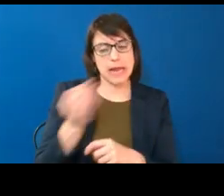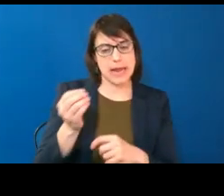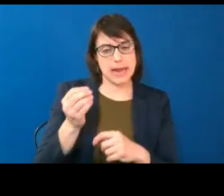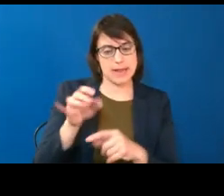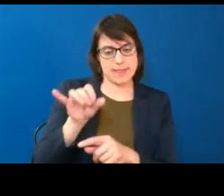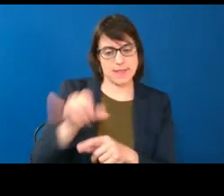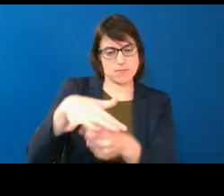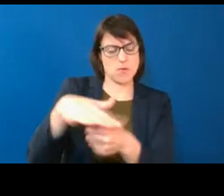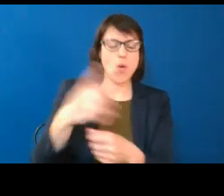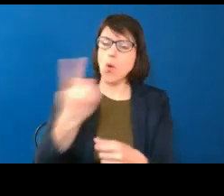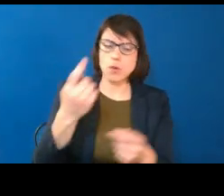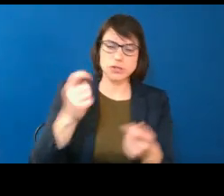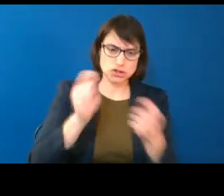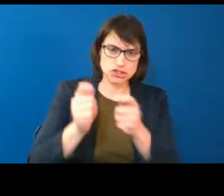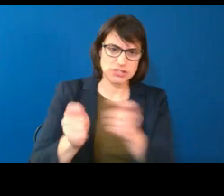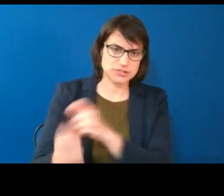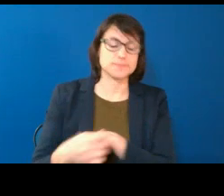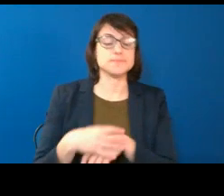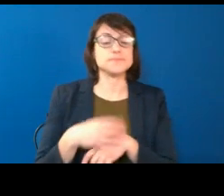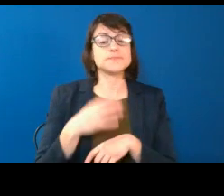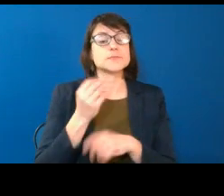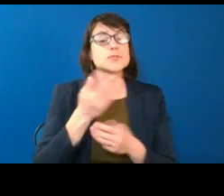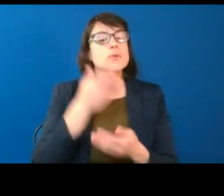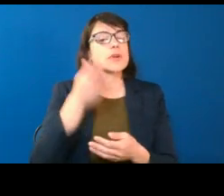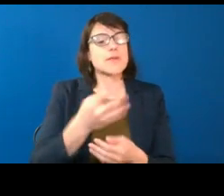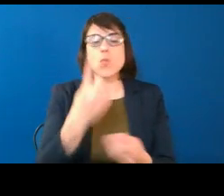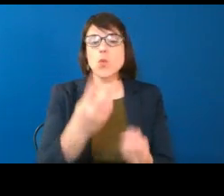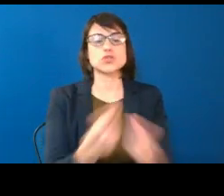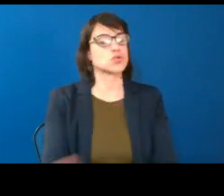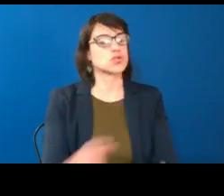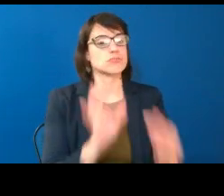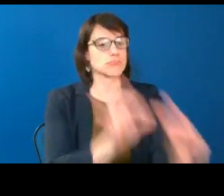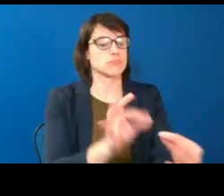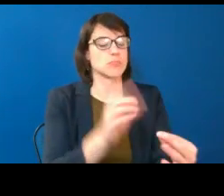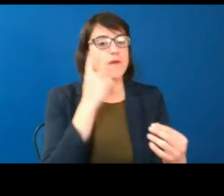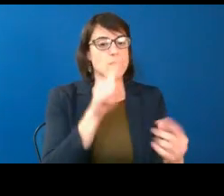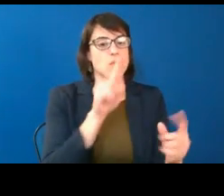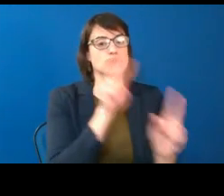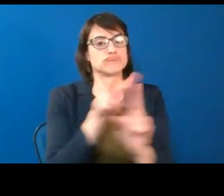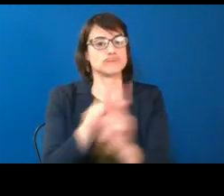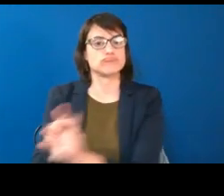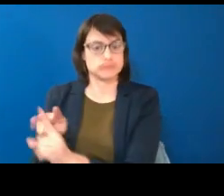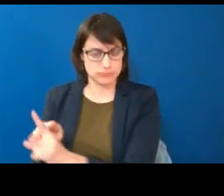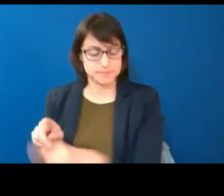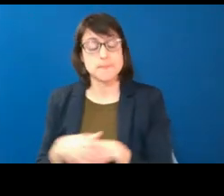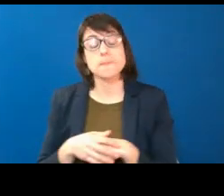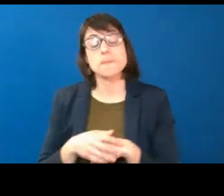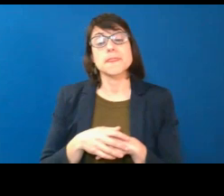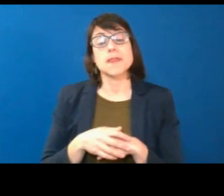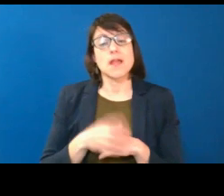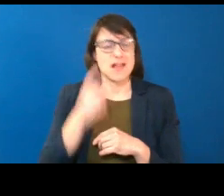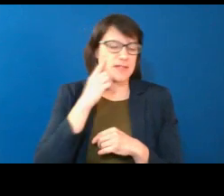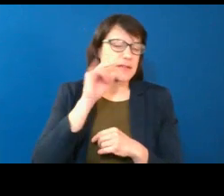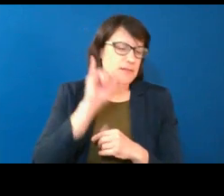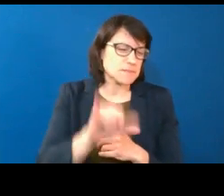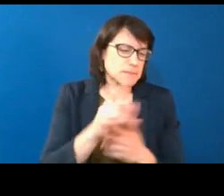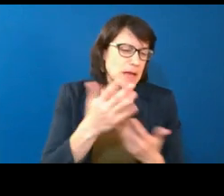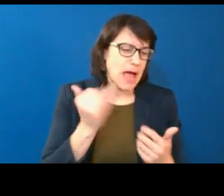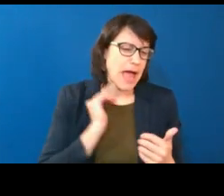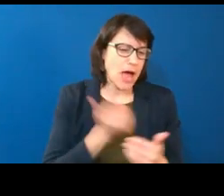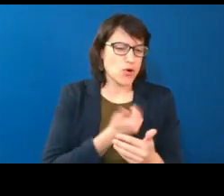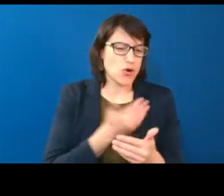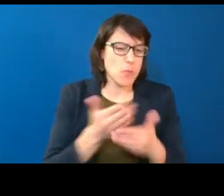So there's never going to be a perfect one-size-fits-all solution. And I think that also comes to play, and our partners realize that and understand that